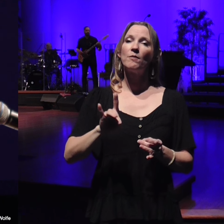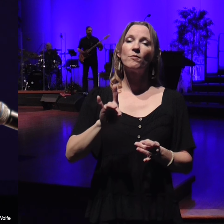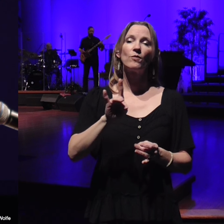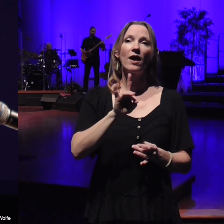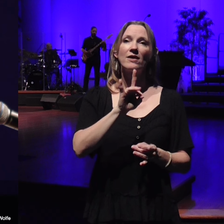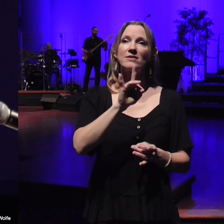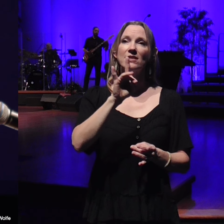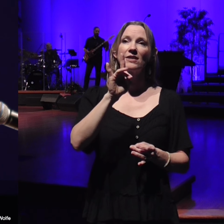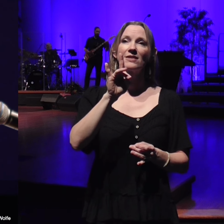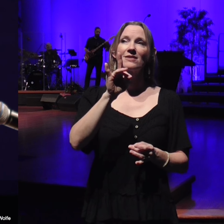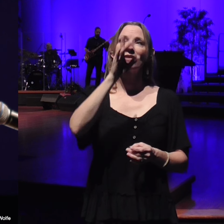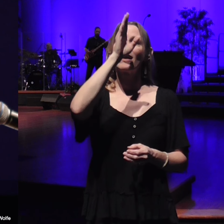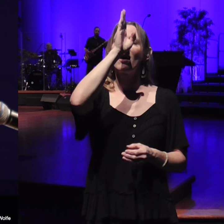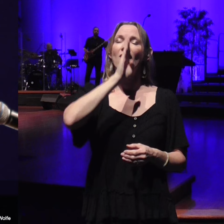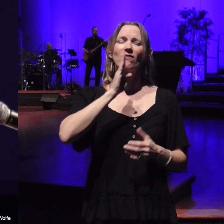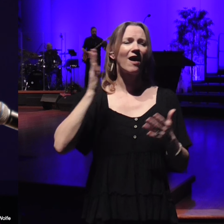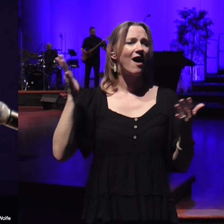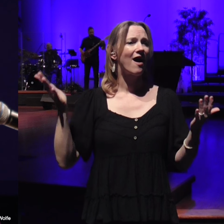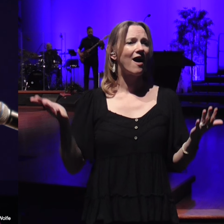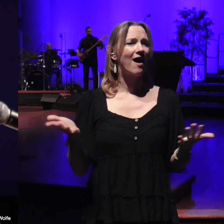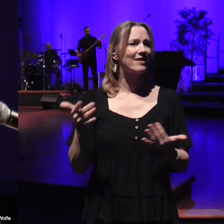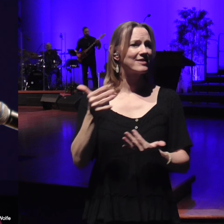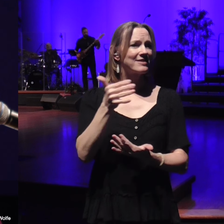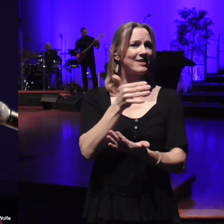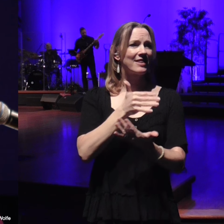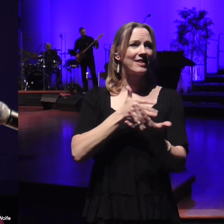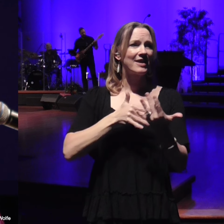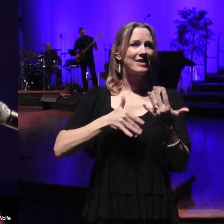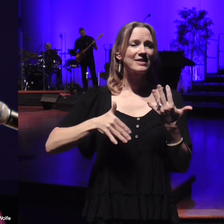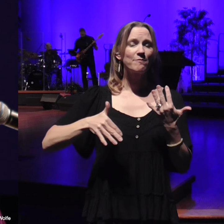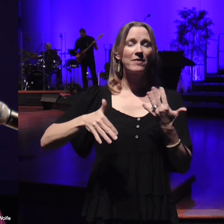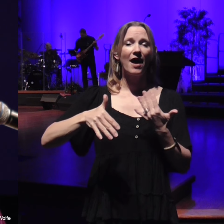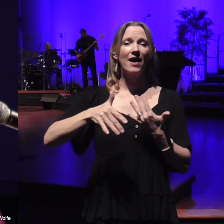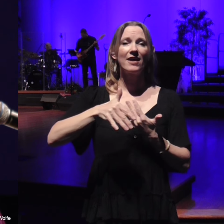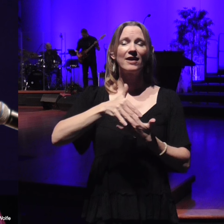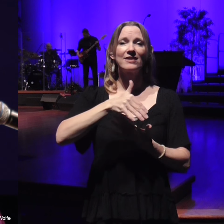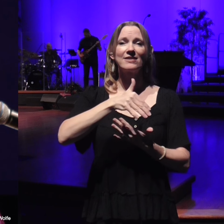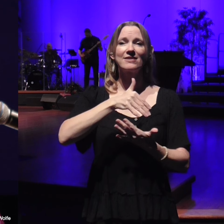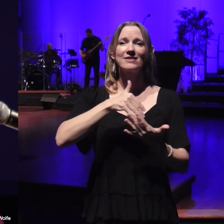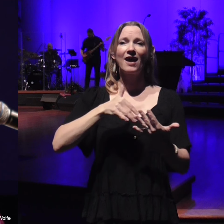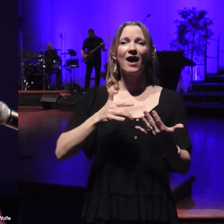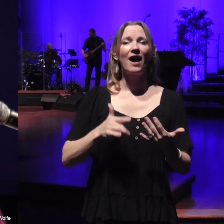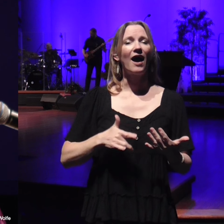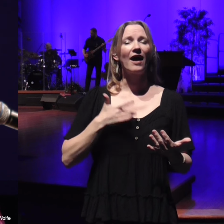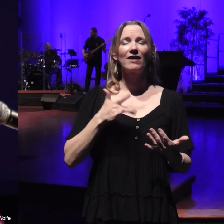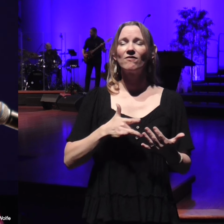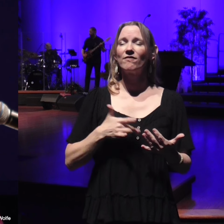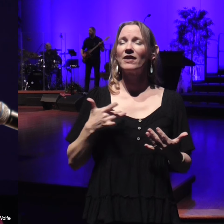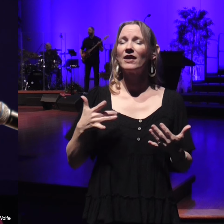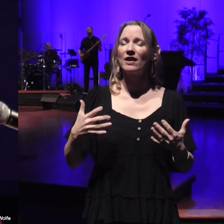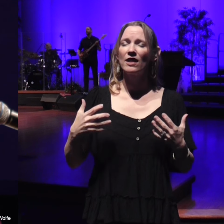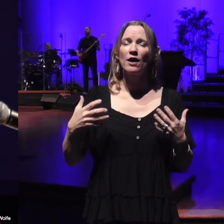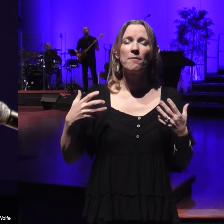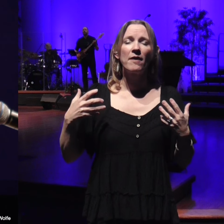Surely the presence of God is in this place. I can feel